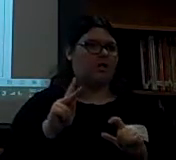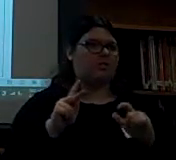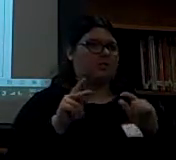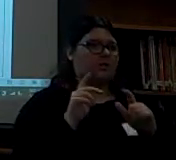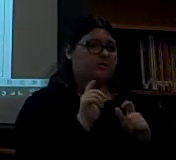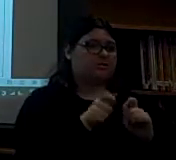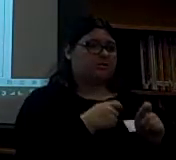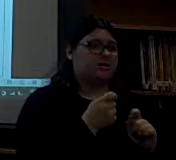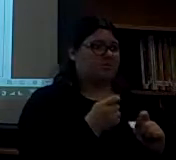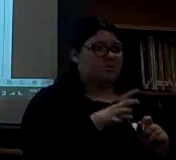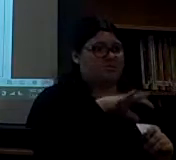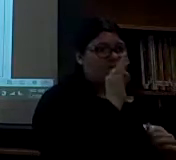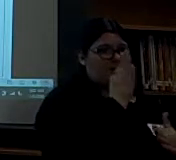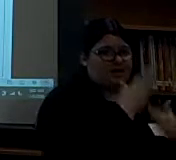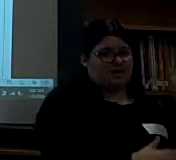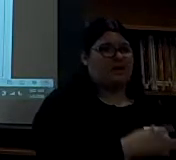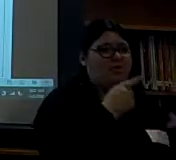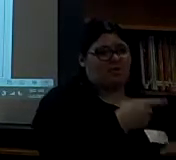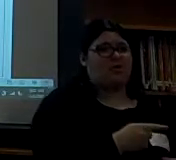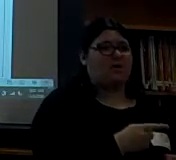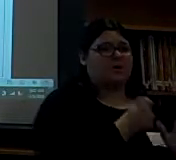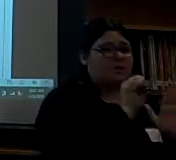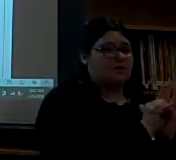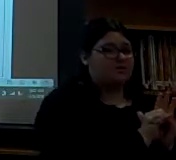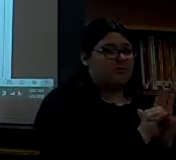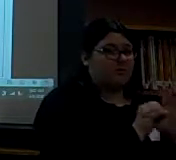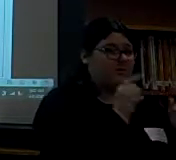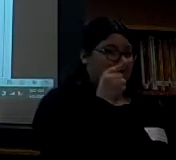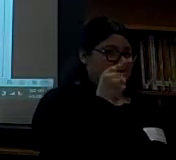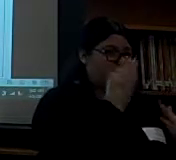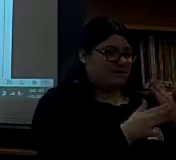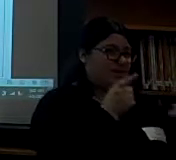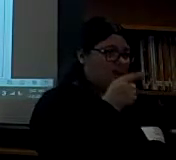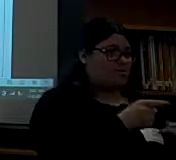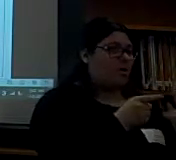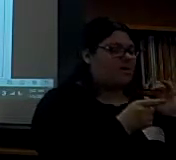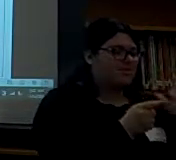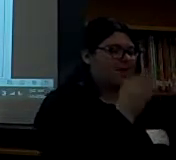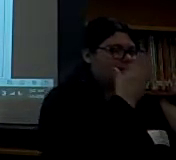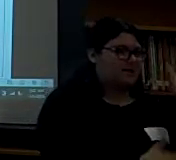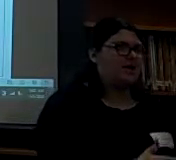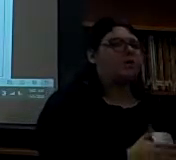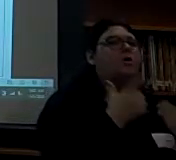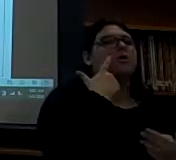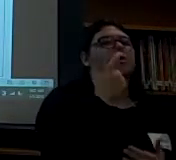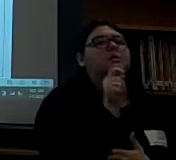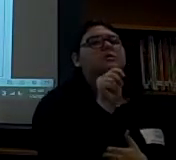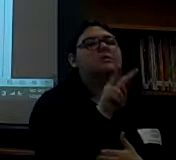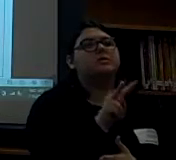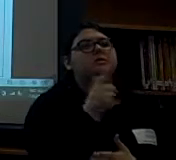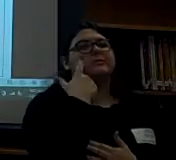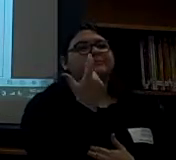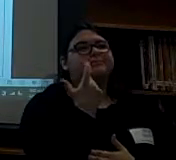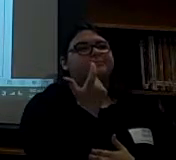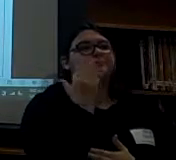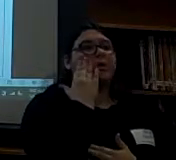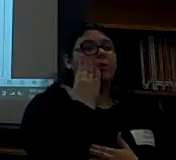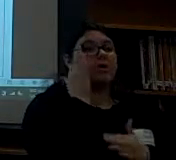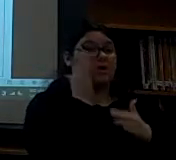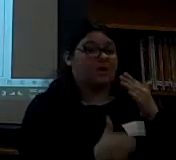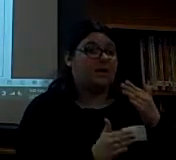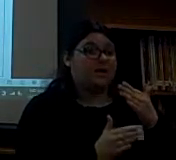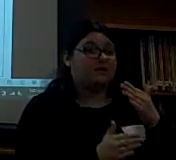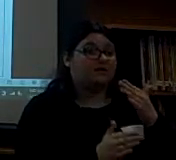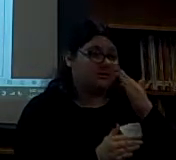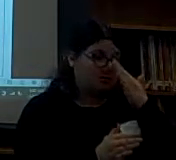endpoint, and we teach them how to, you know, identify, that's when I'm going to end. It's almost like if we're watching a TV show and we know when the end is going to be, it's, you